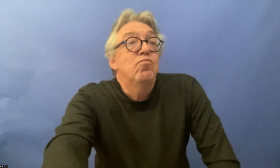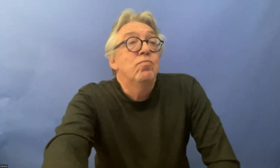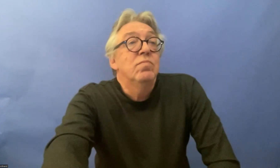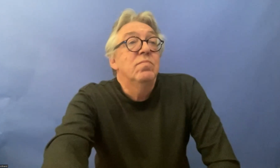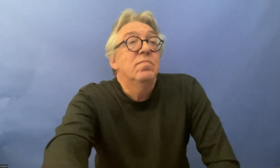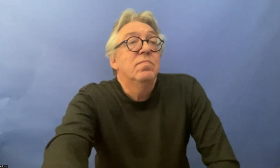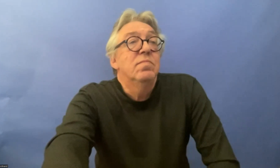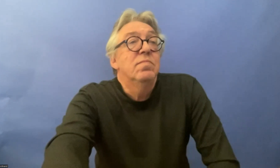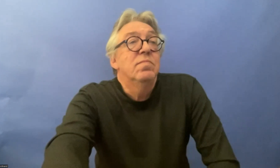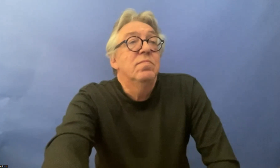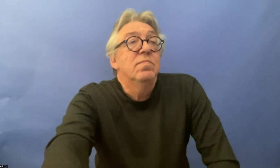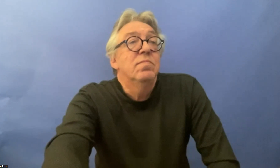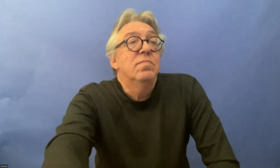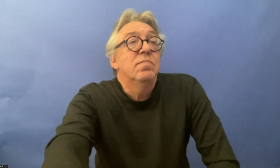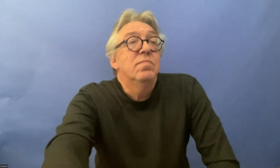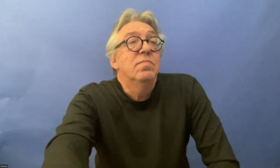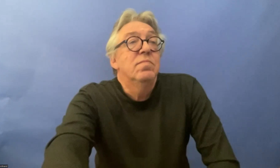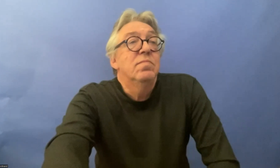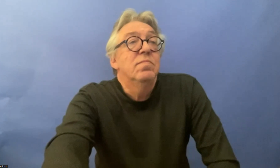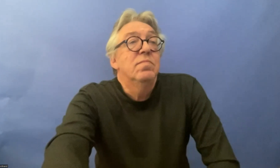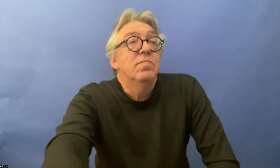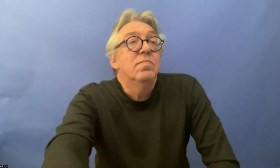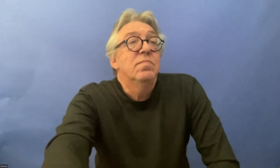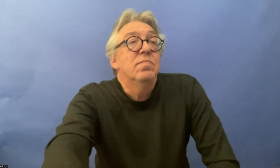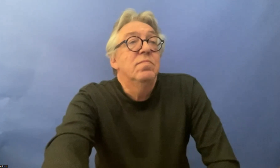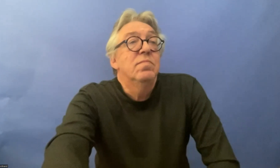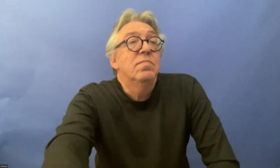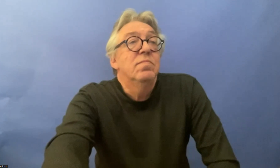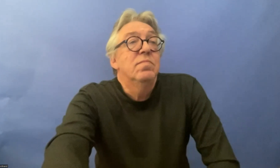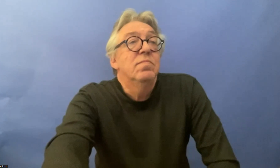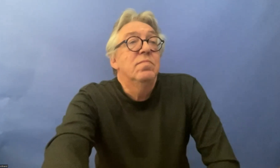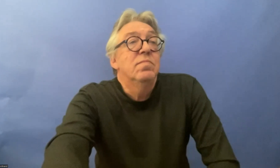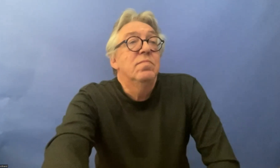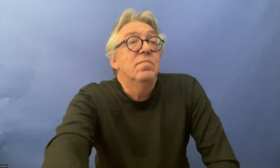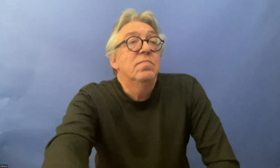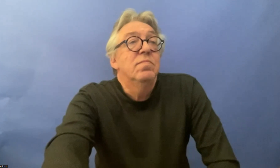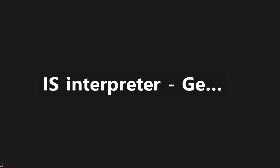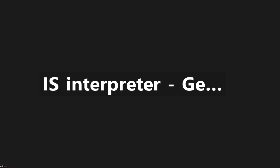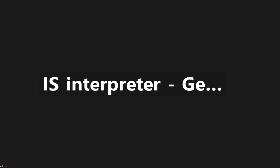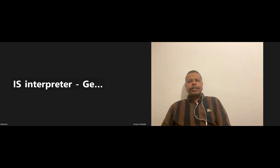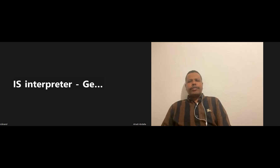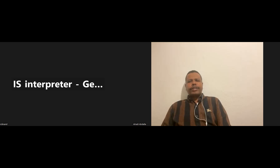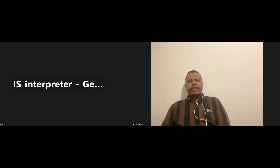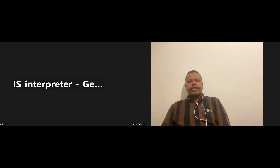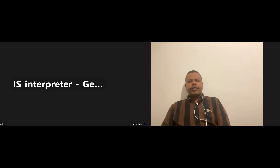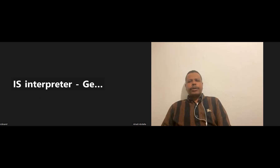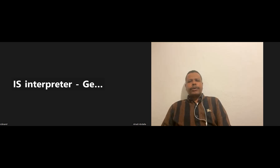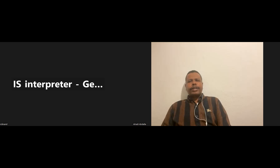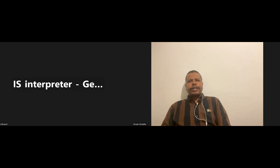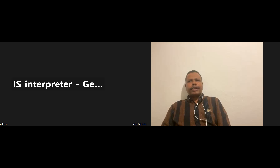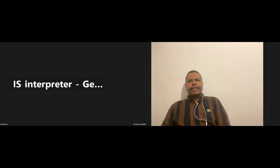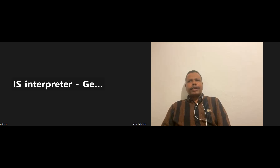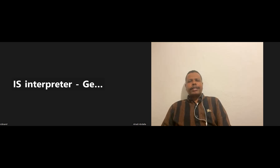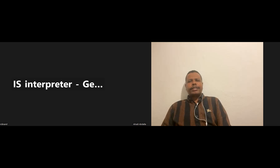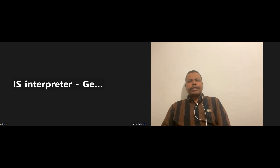work on including disability. Including disability is in different area of the